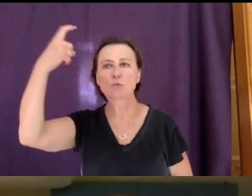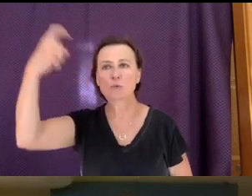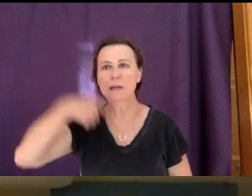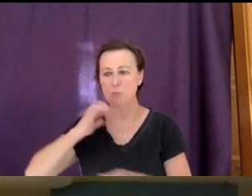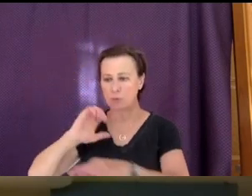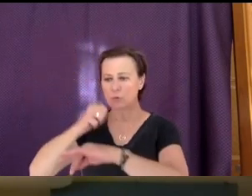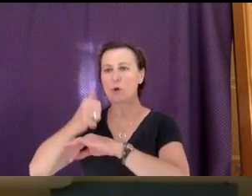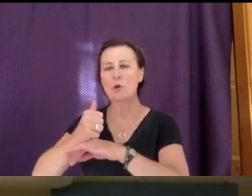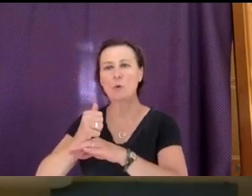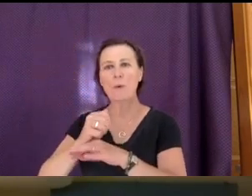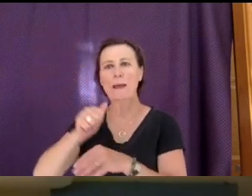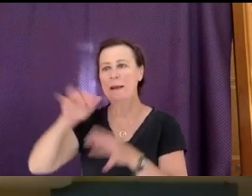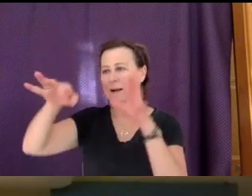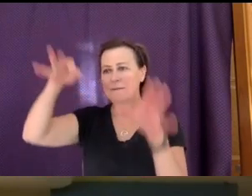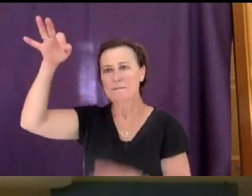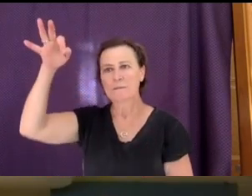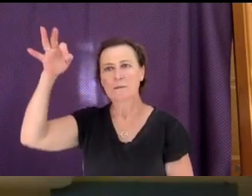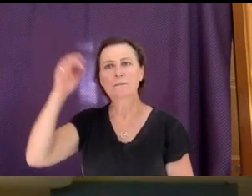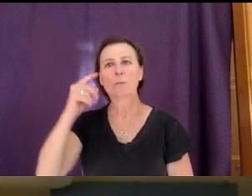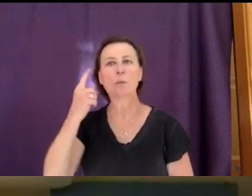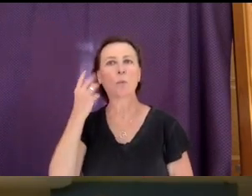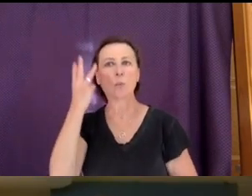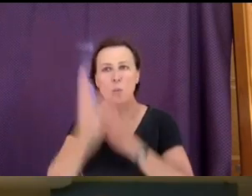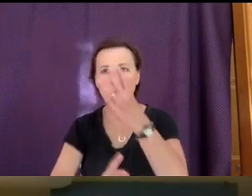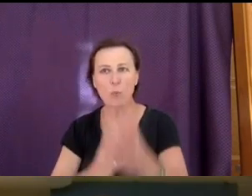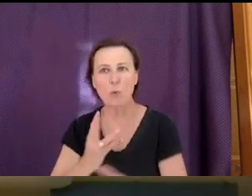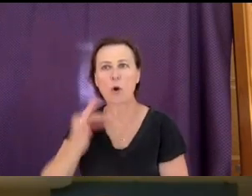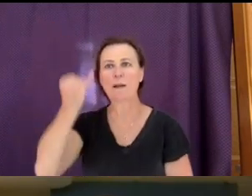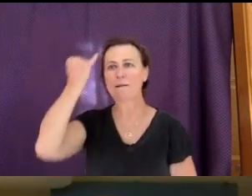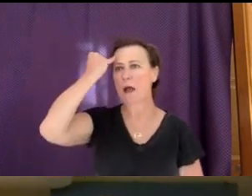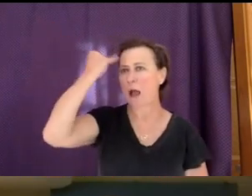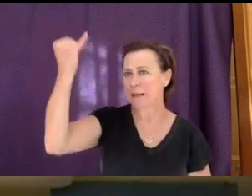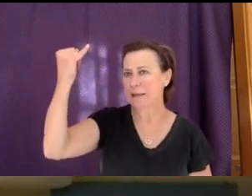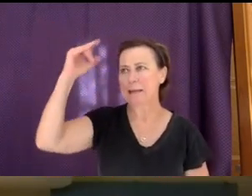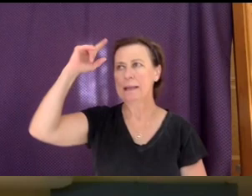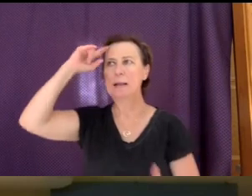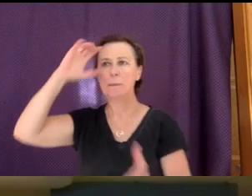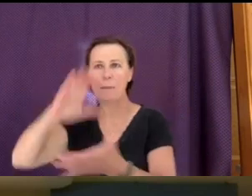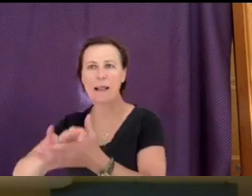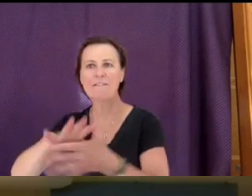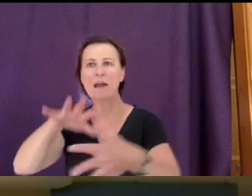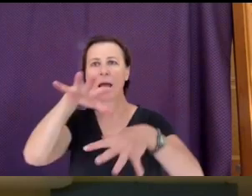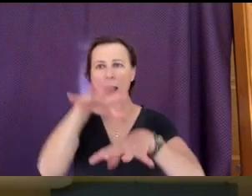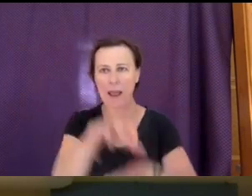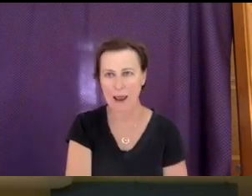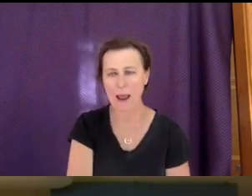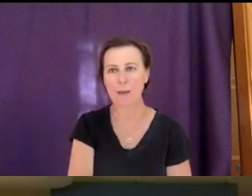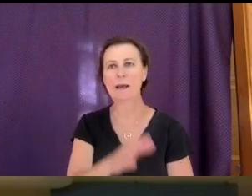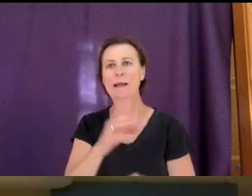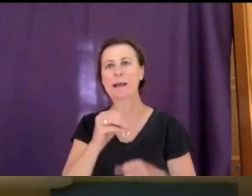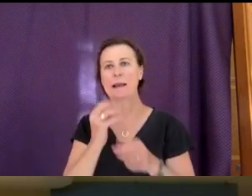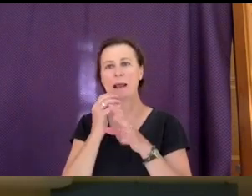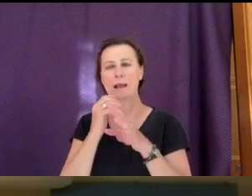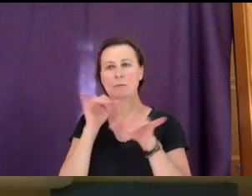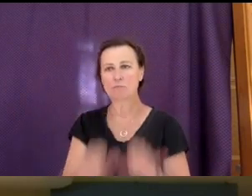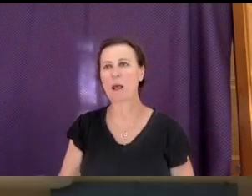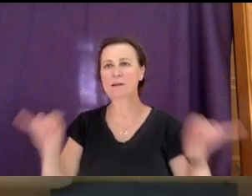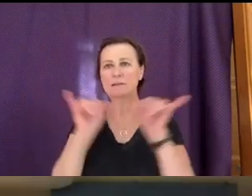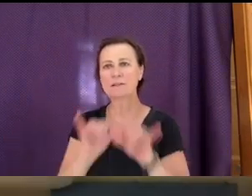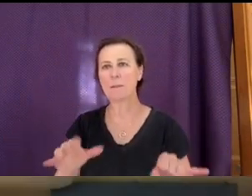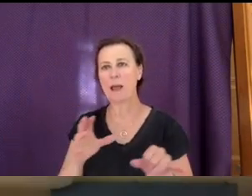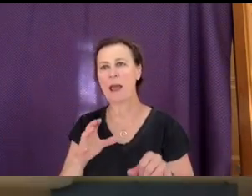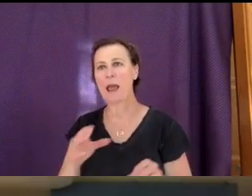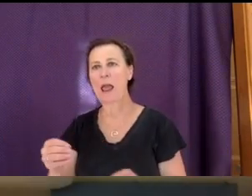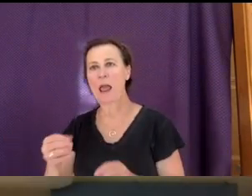of ideas, beliefs, habits, and customs, which buttressed us about and replaced for us